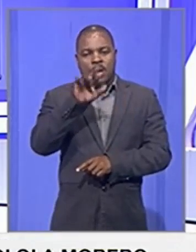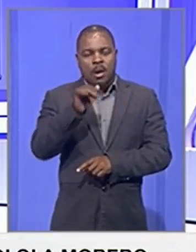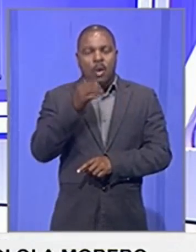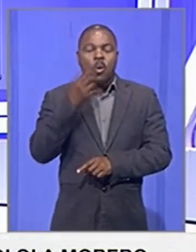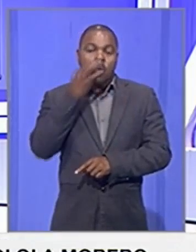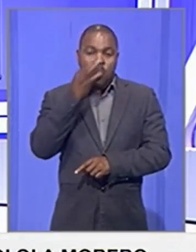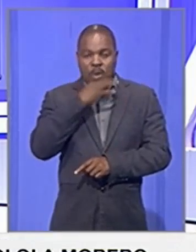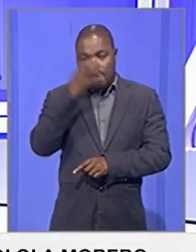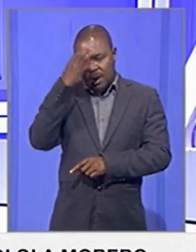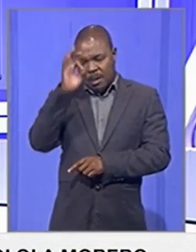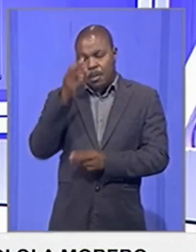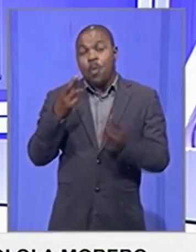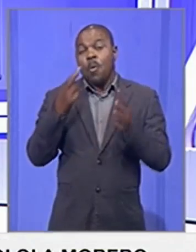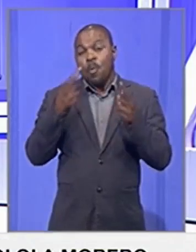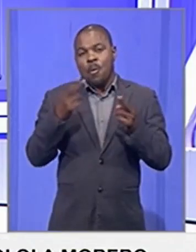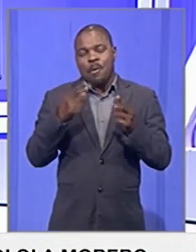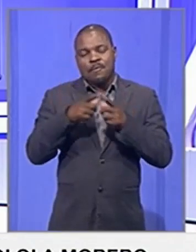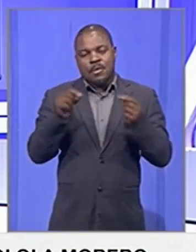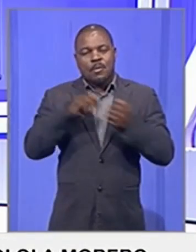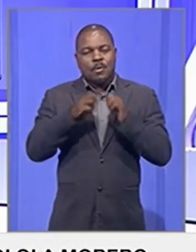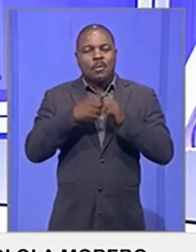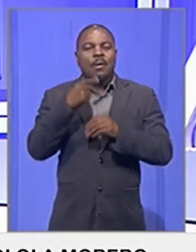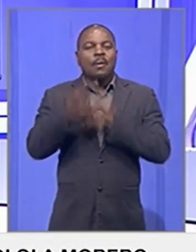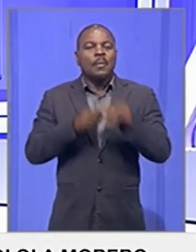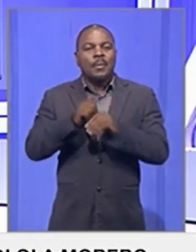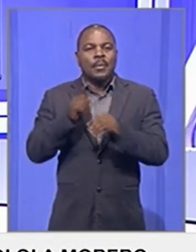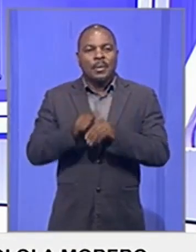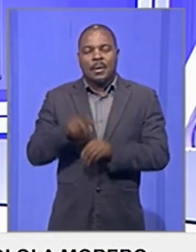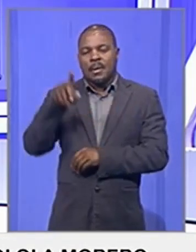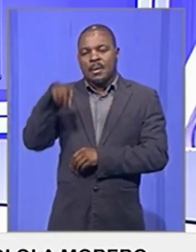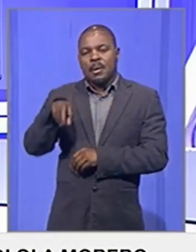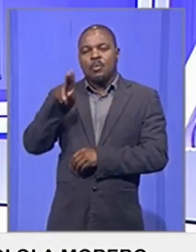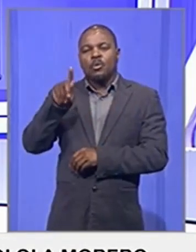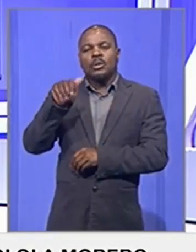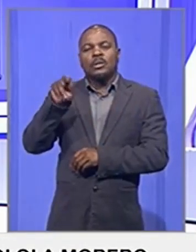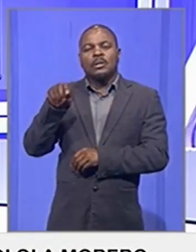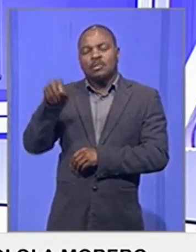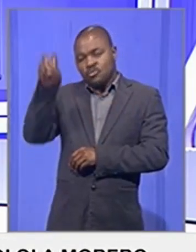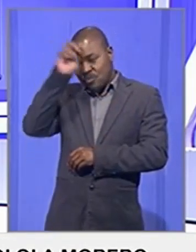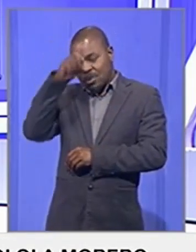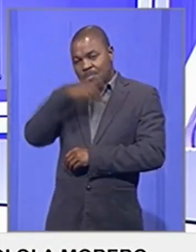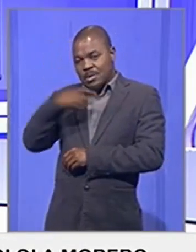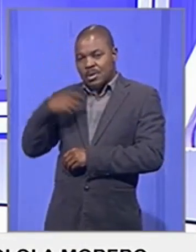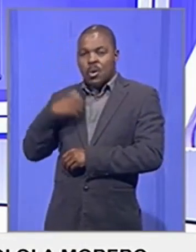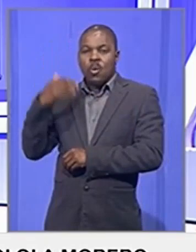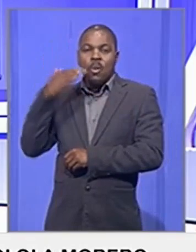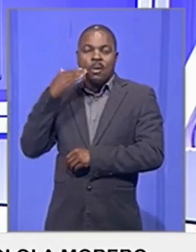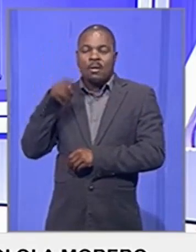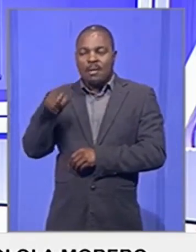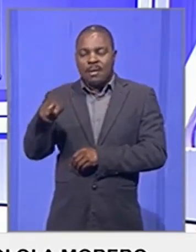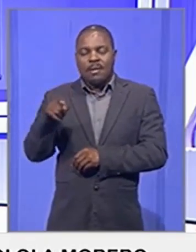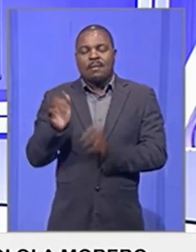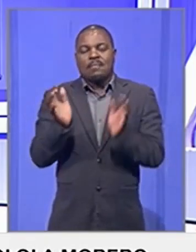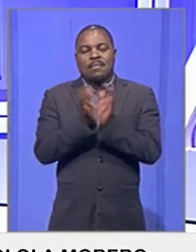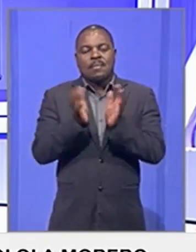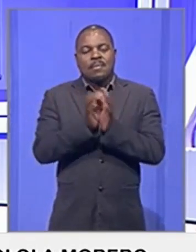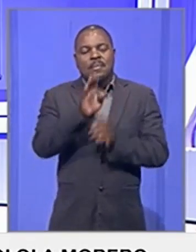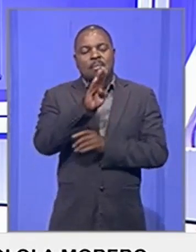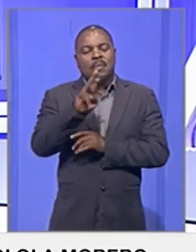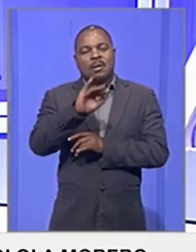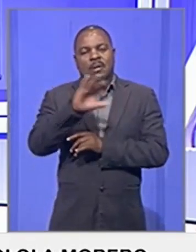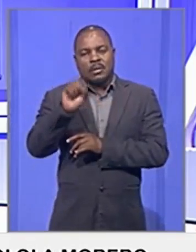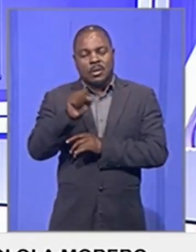tloga ba tshaba gape mo nageng ya nna gore puso e tshwantse e dirise ditšhelete tse dintsi go ba busetsa gape mo nageng ke